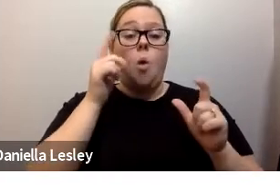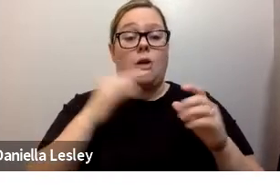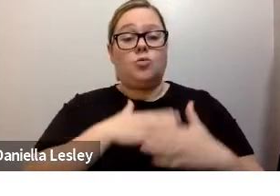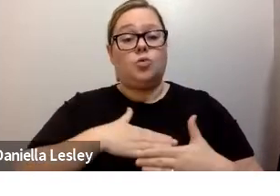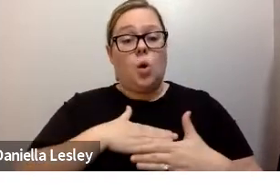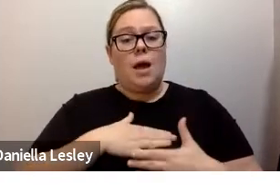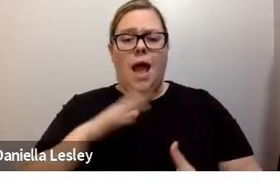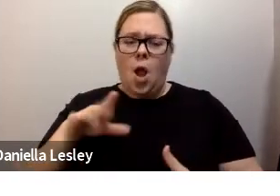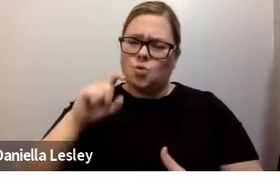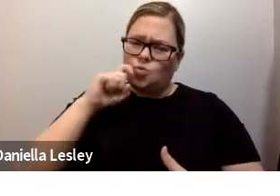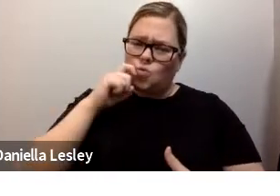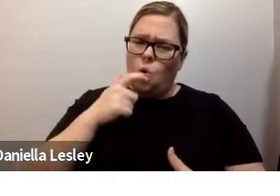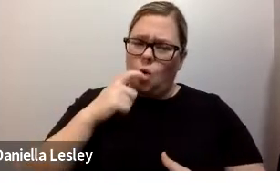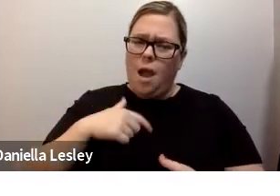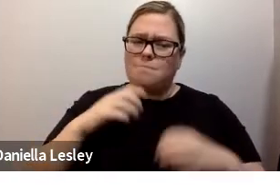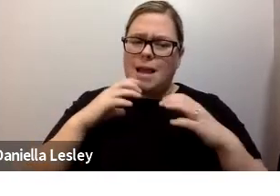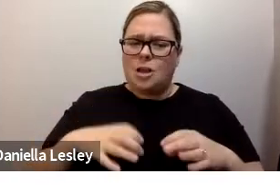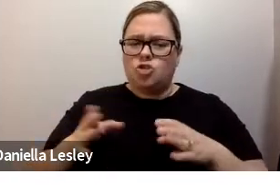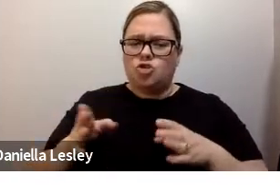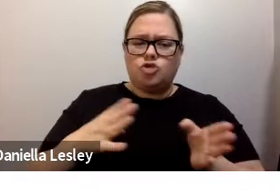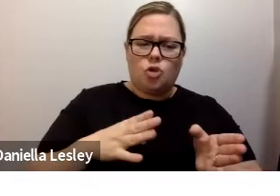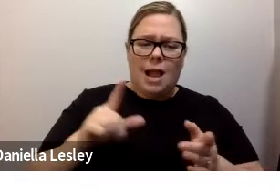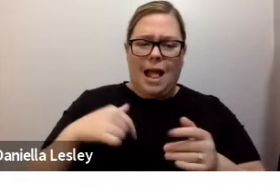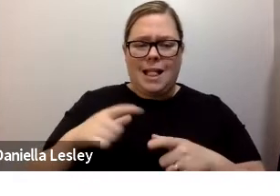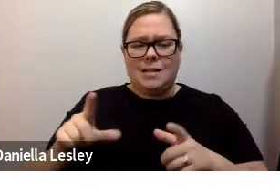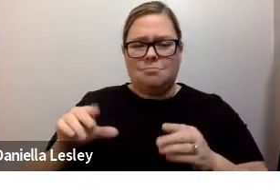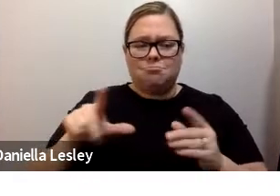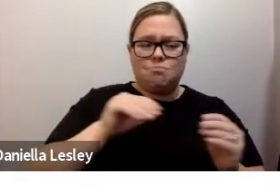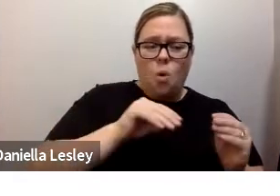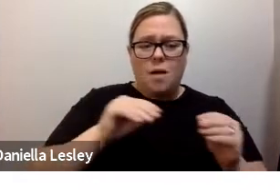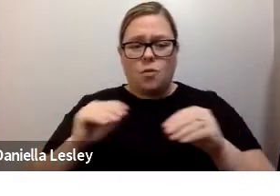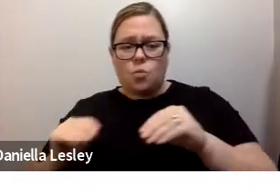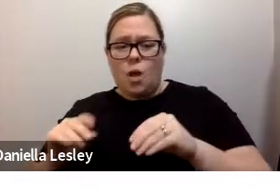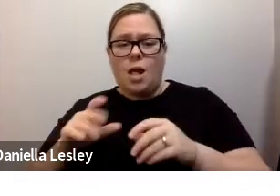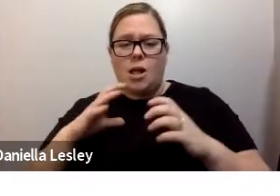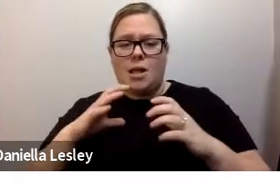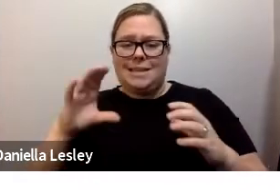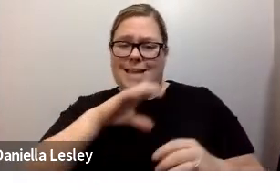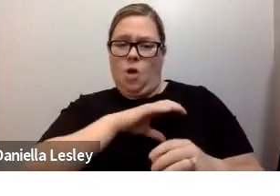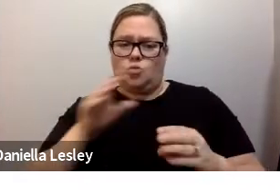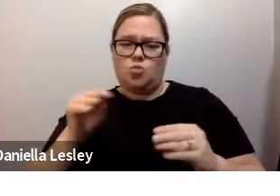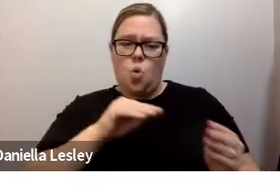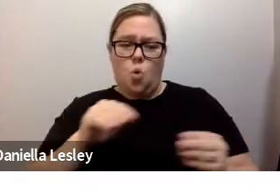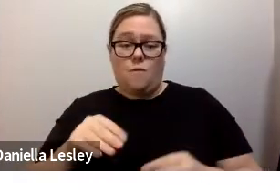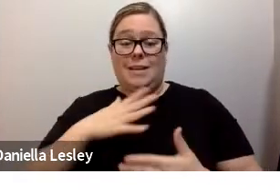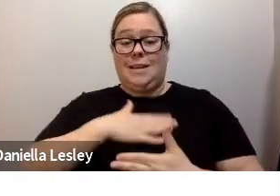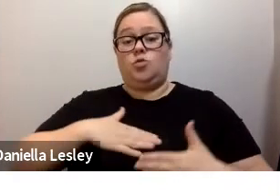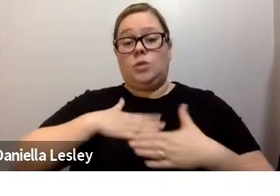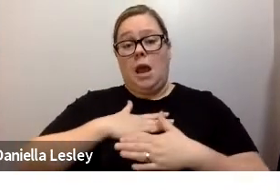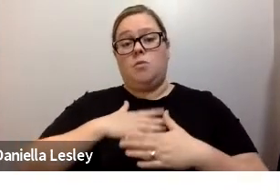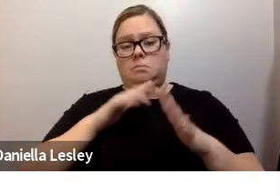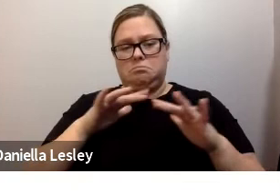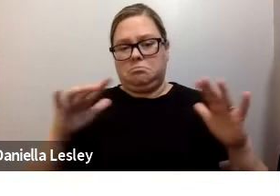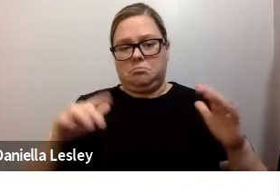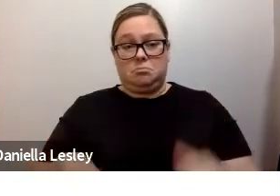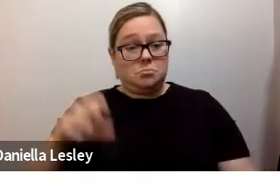It was cool to watch my character turn as I leaned left or right. Entertaining, etc. All